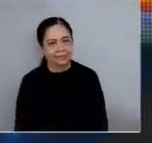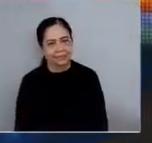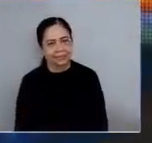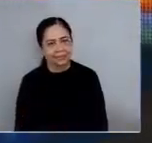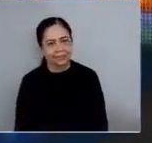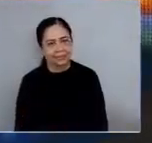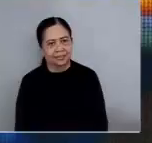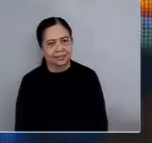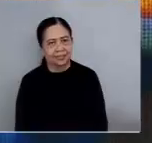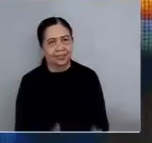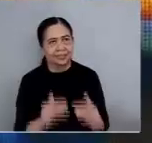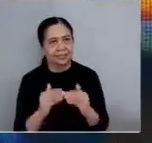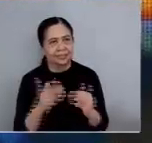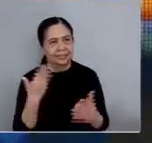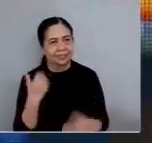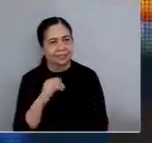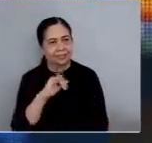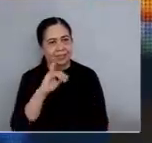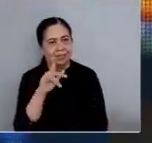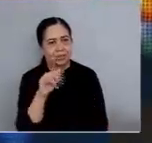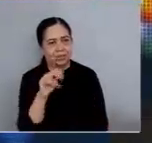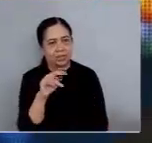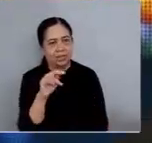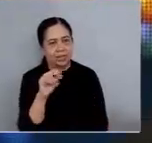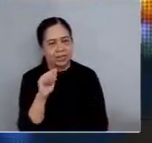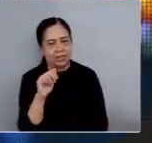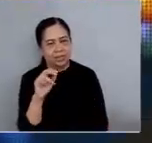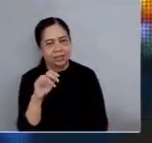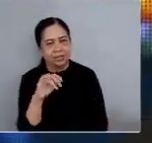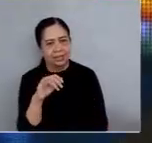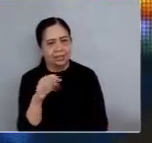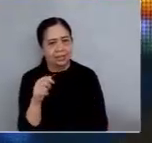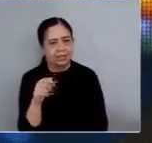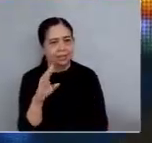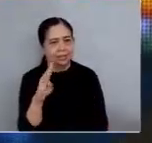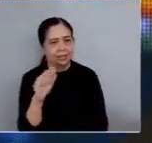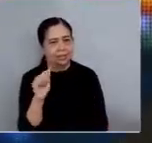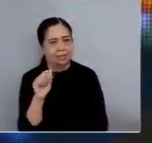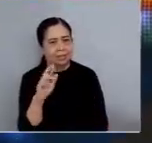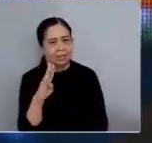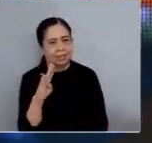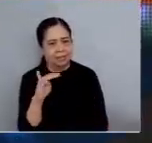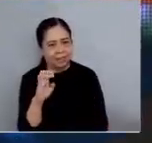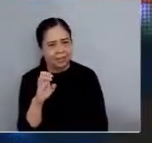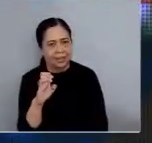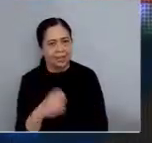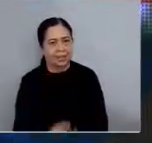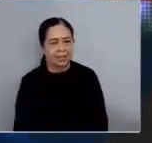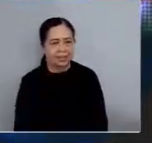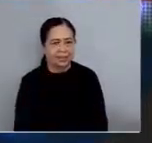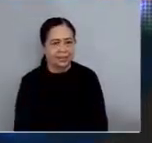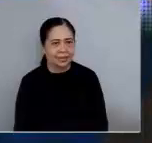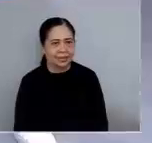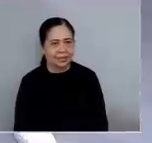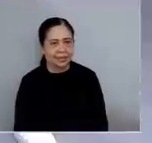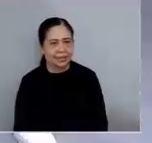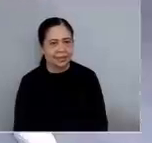nakakasabay ko before sina Julian, si Ate Barbie also. Meron ka pa bang dream makatrabaho?